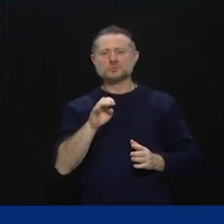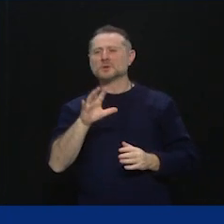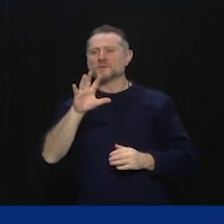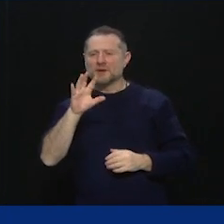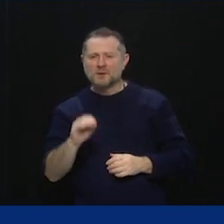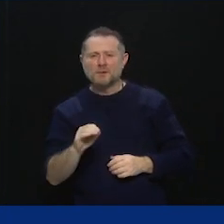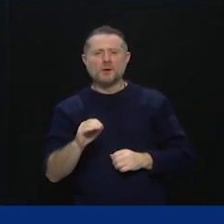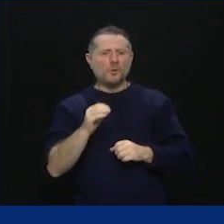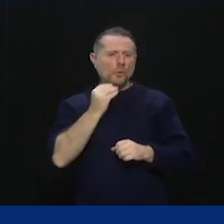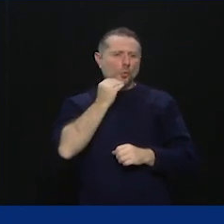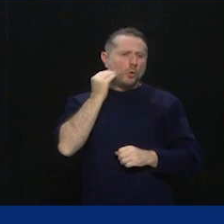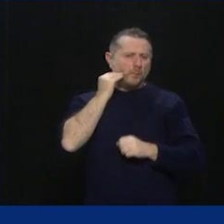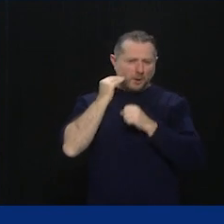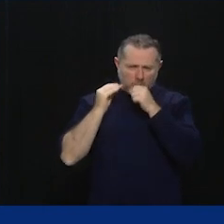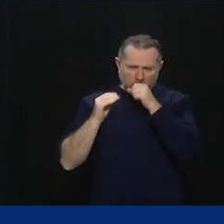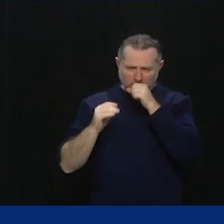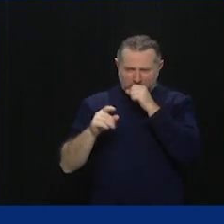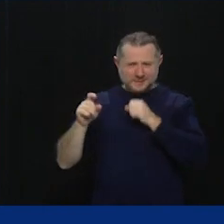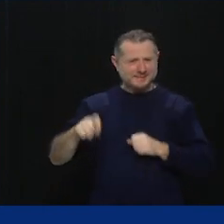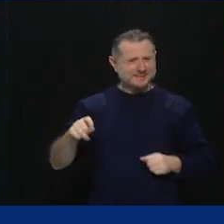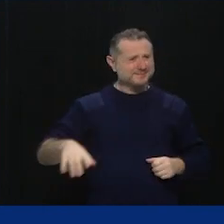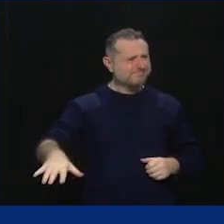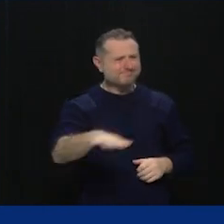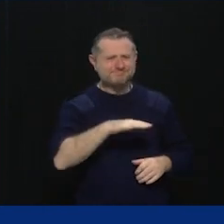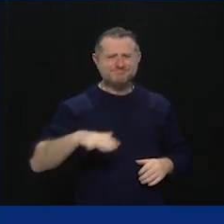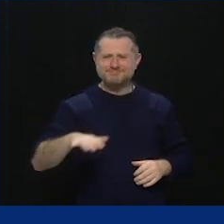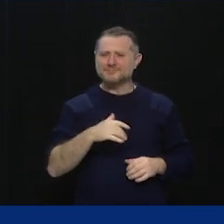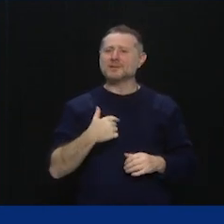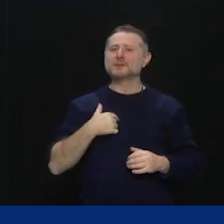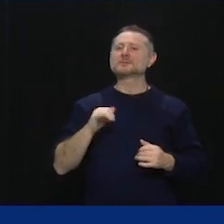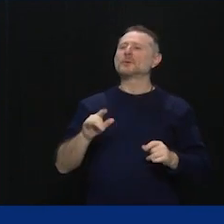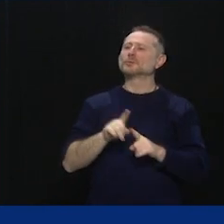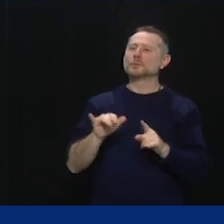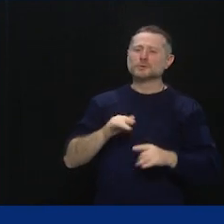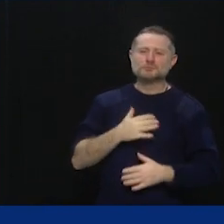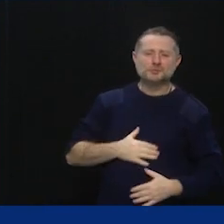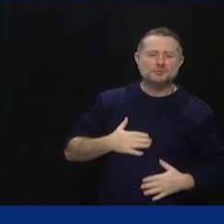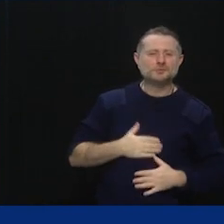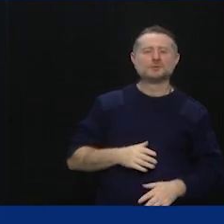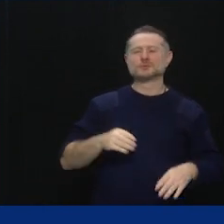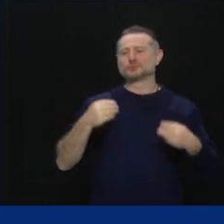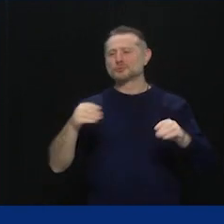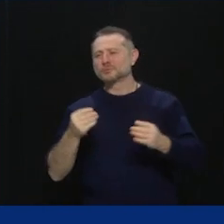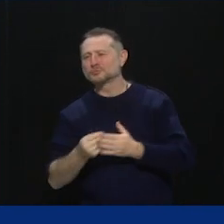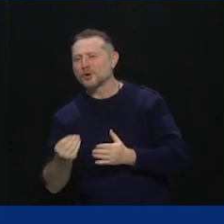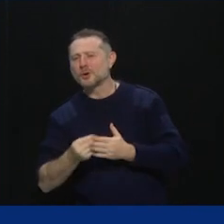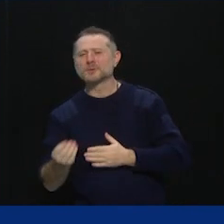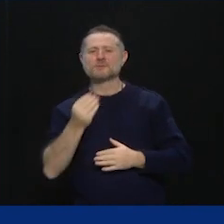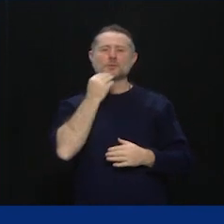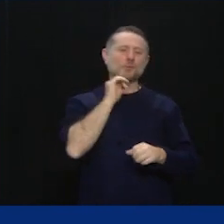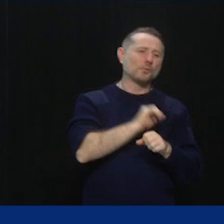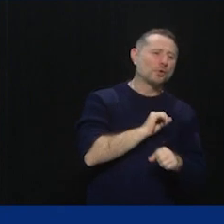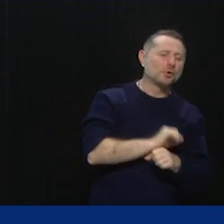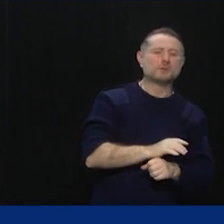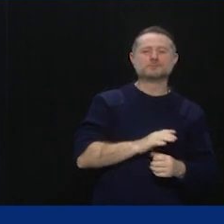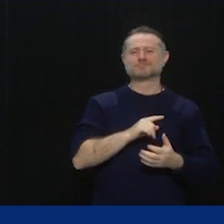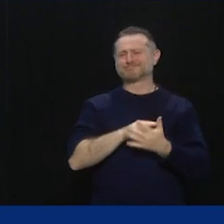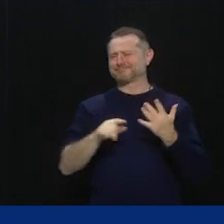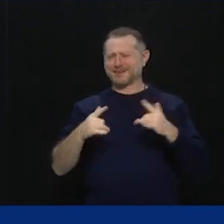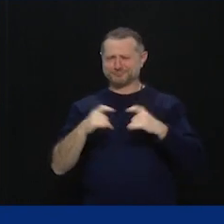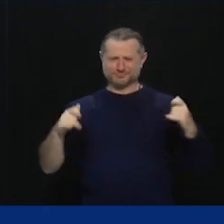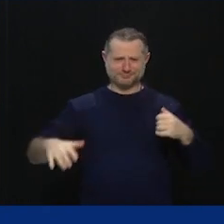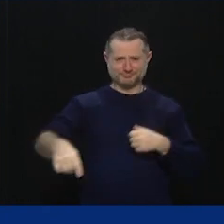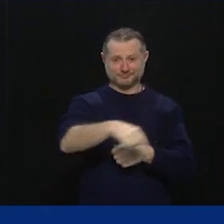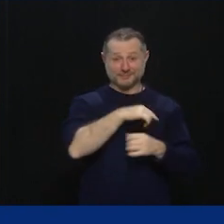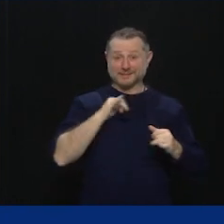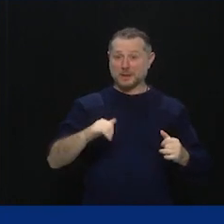providing recreational opportunities, retail, entertainment opportunities, and work environments. This project is already serving as an